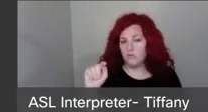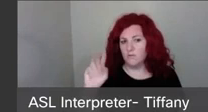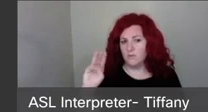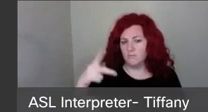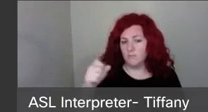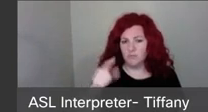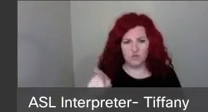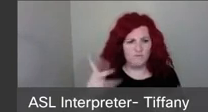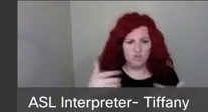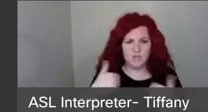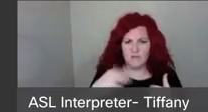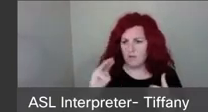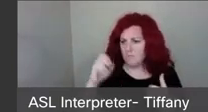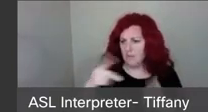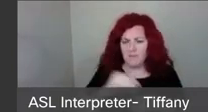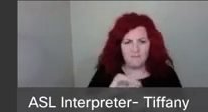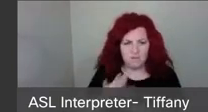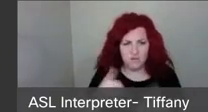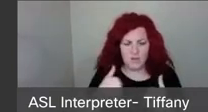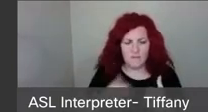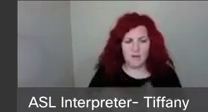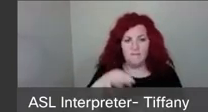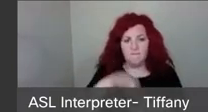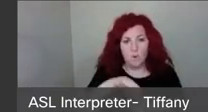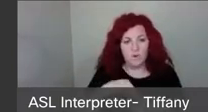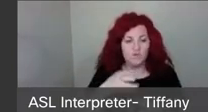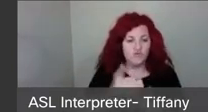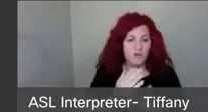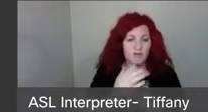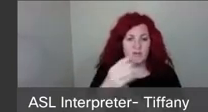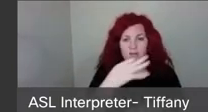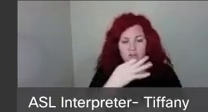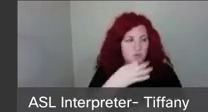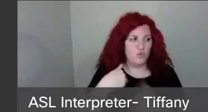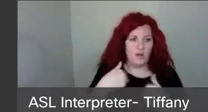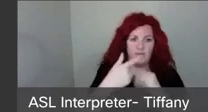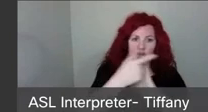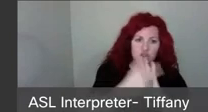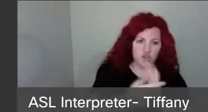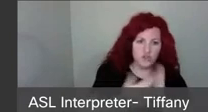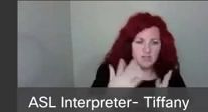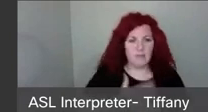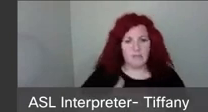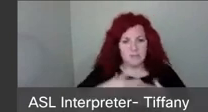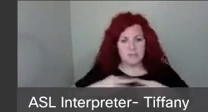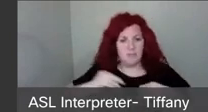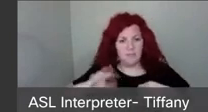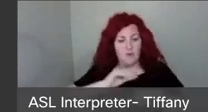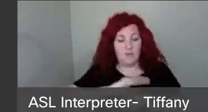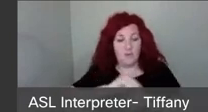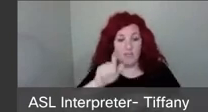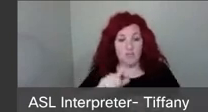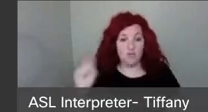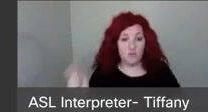mapping advisors, you have voting rights experts, you have attorneys. Please take their advisement. We need to do something